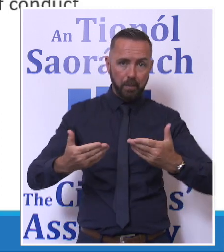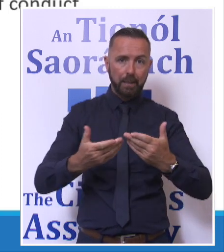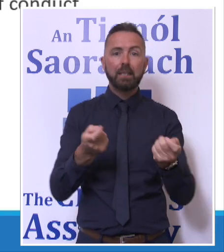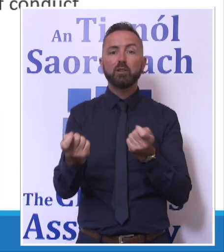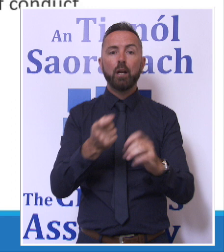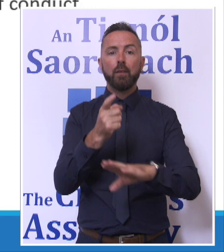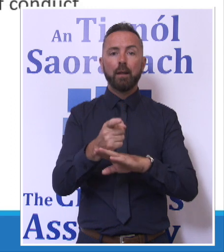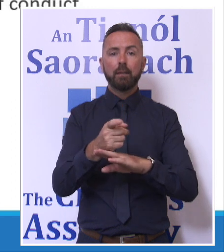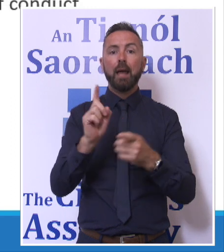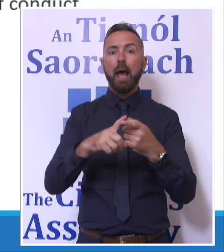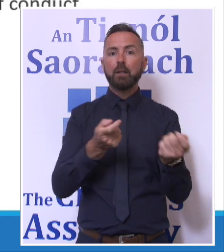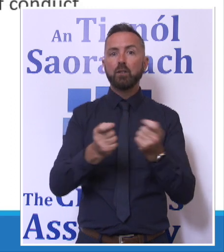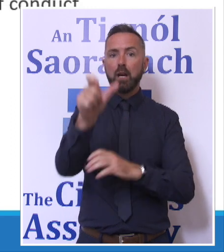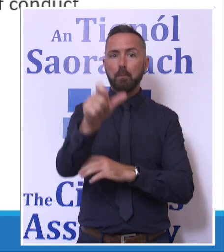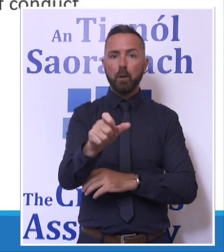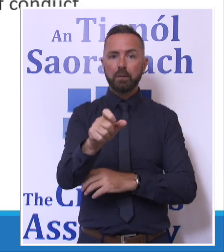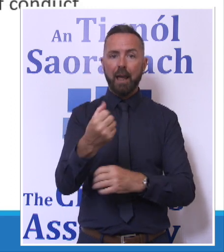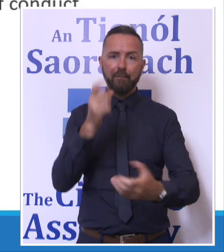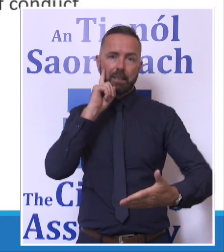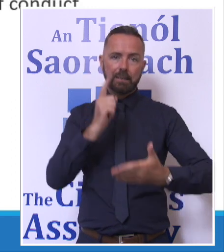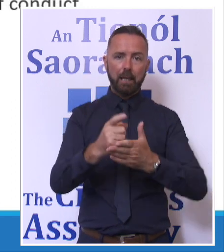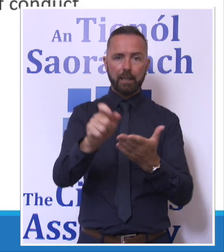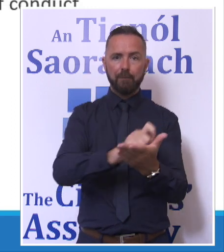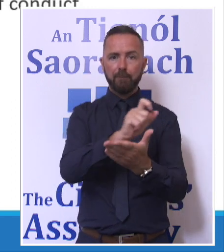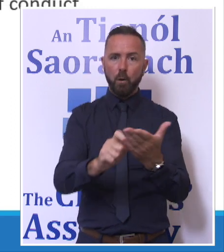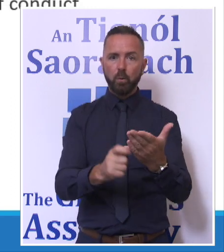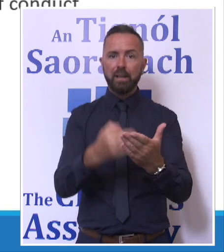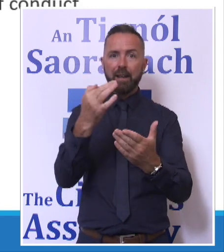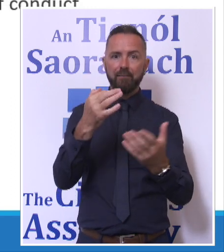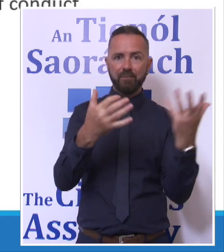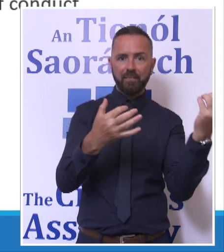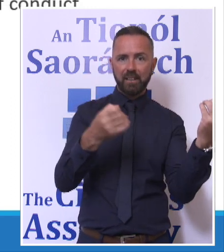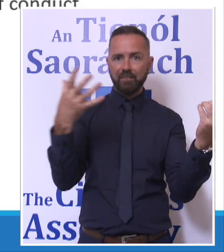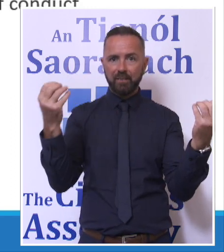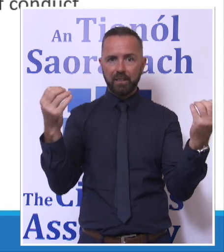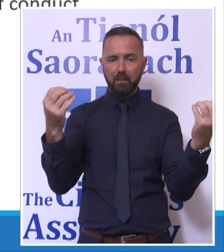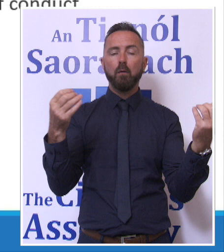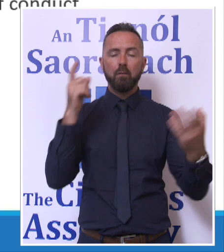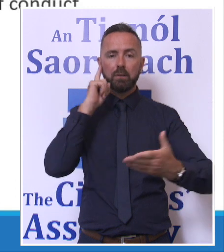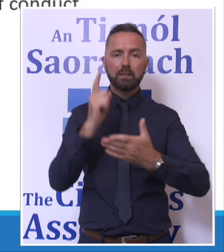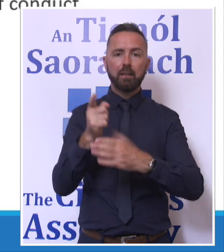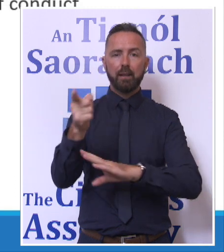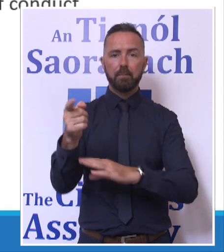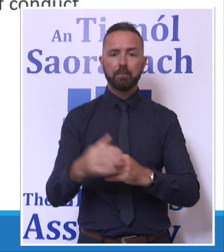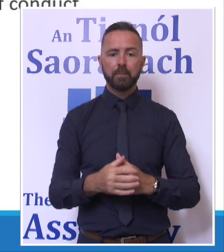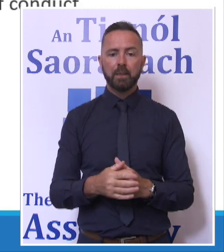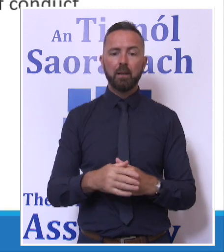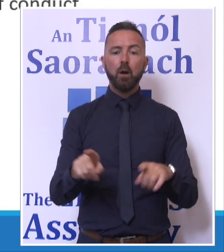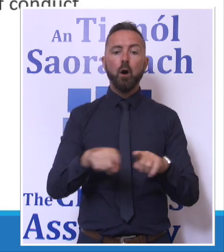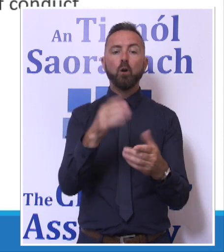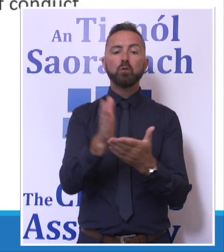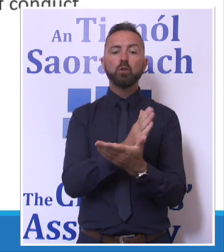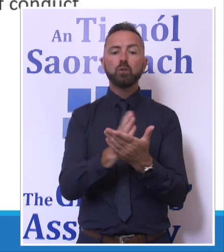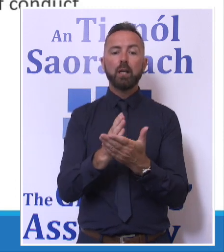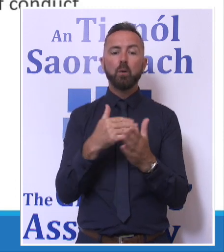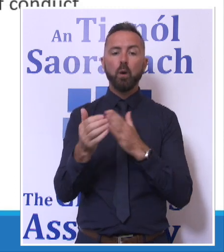will have a casting vote in those meetings. They also chair the corporate policy group, which